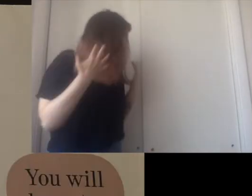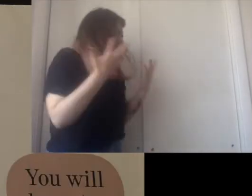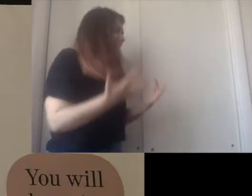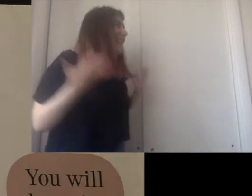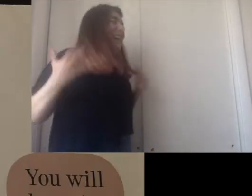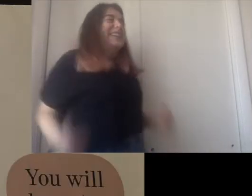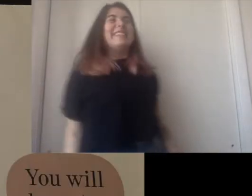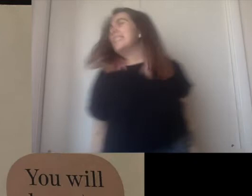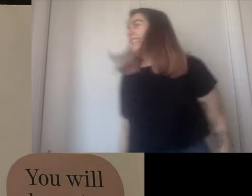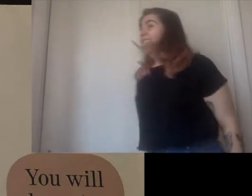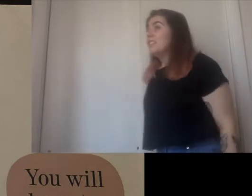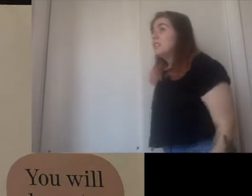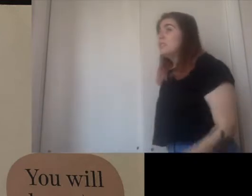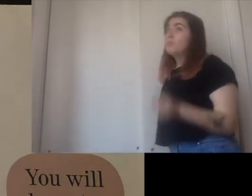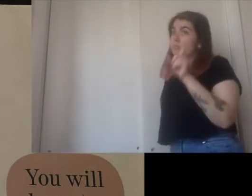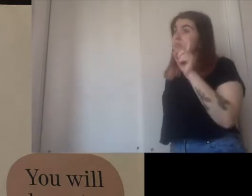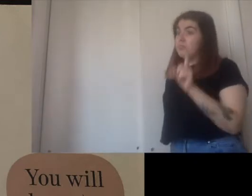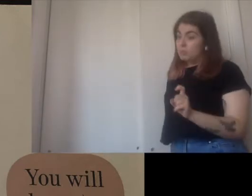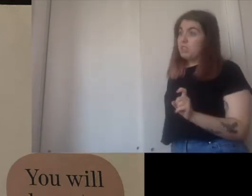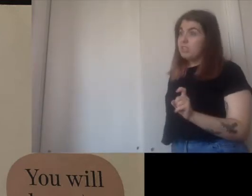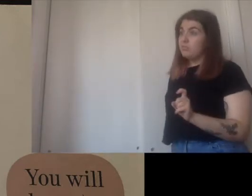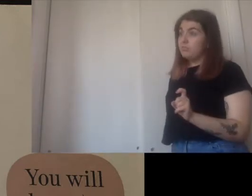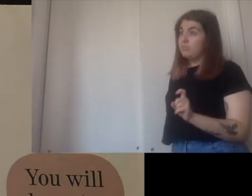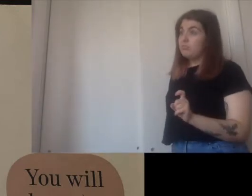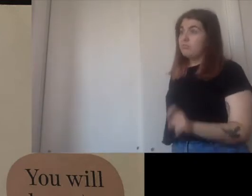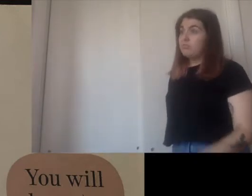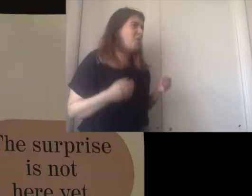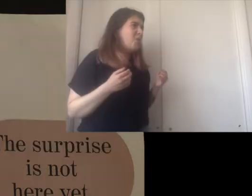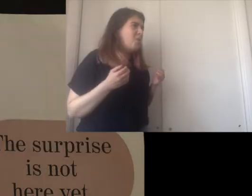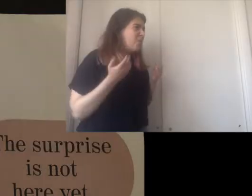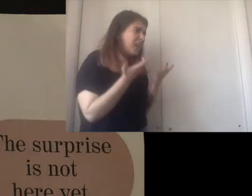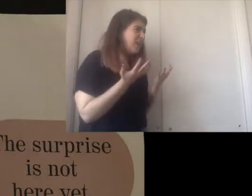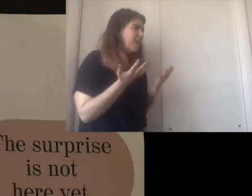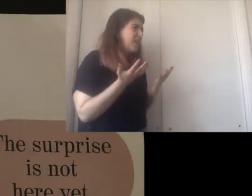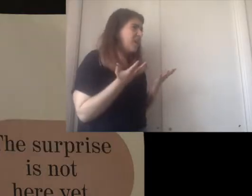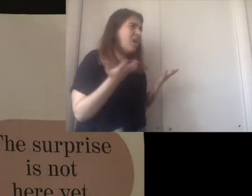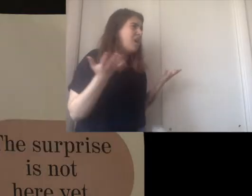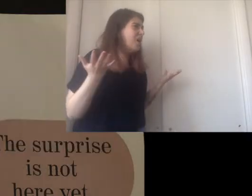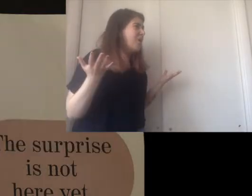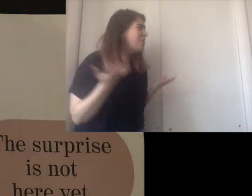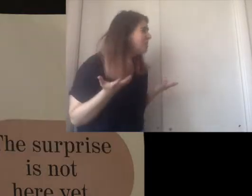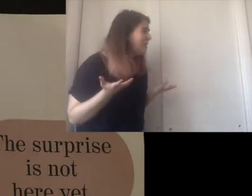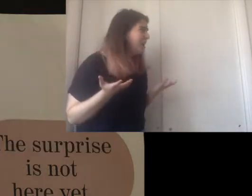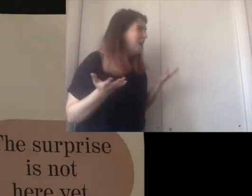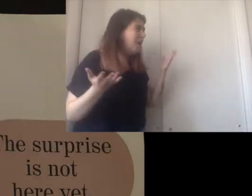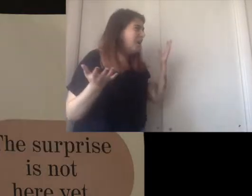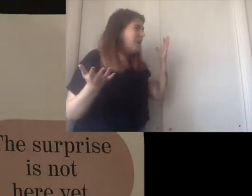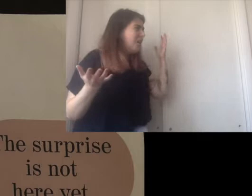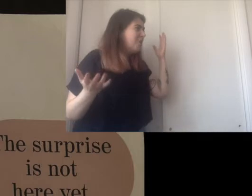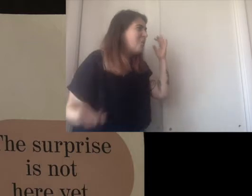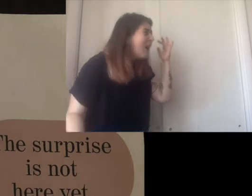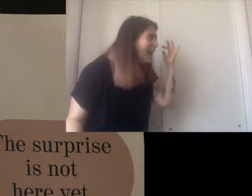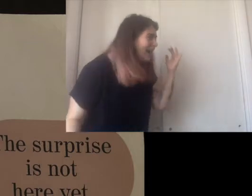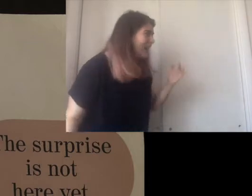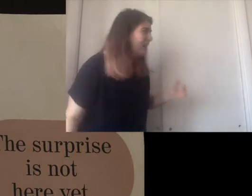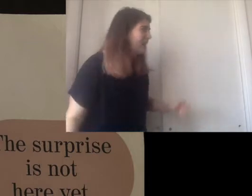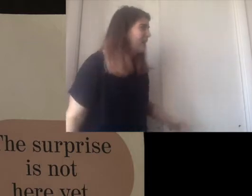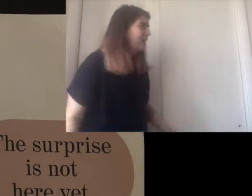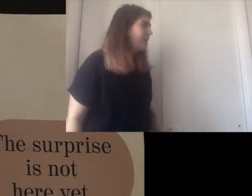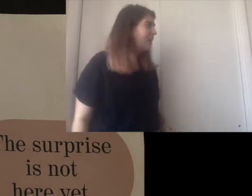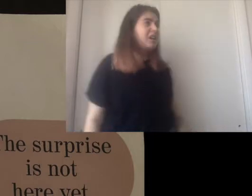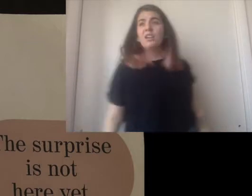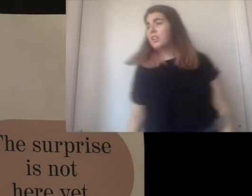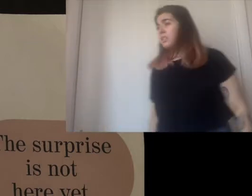Cannot wait! You will have to. Wait? What? Why?